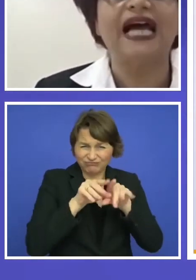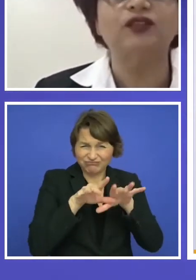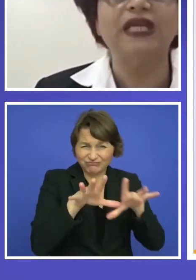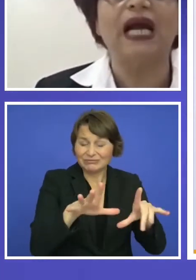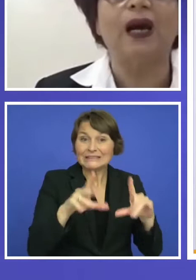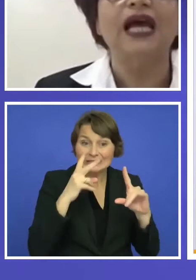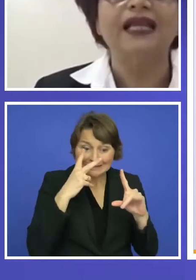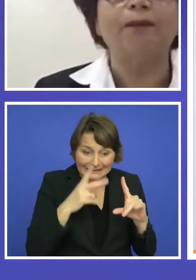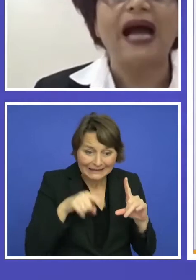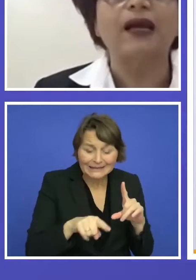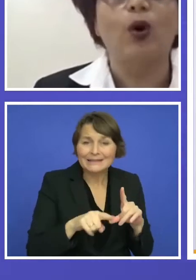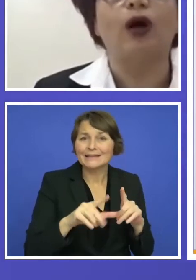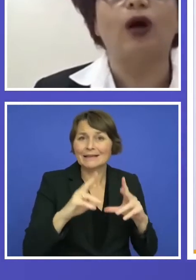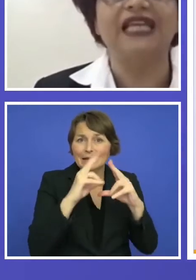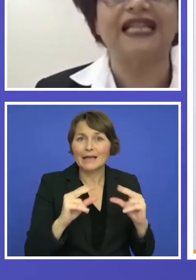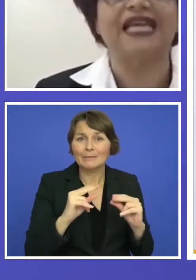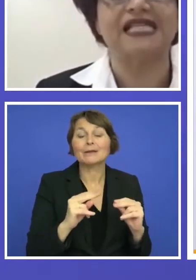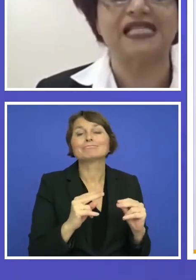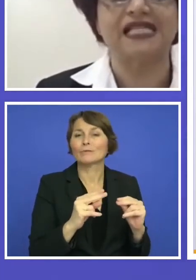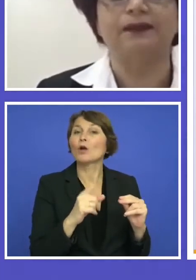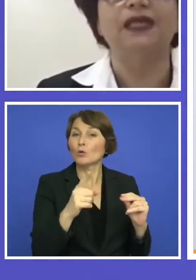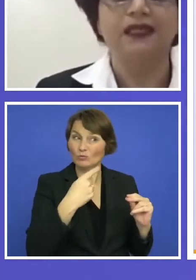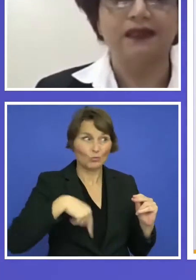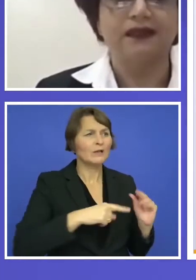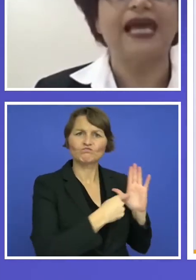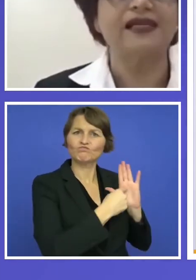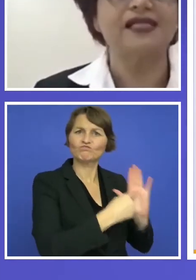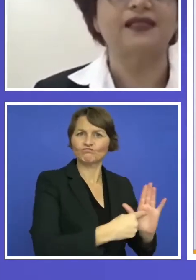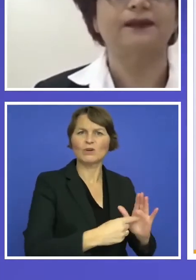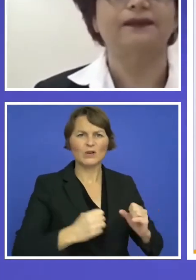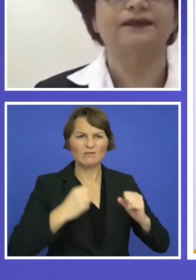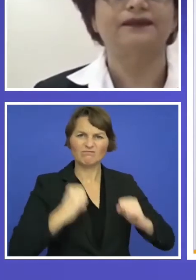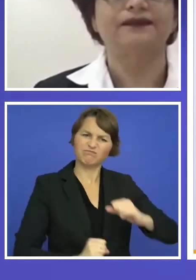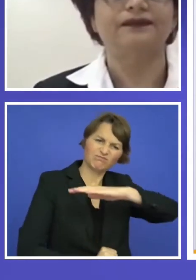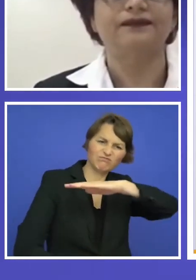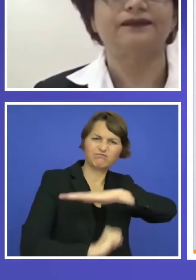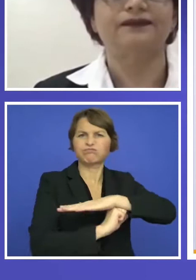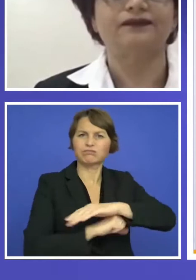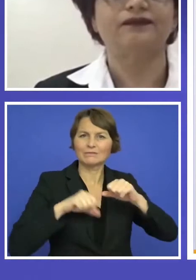proved that we are the backbone of the healthcare system. Next.